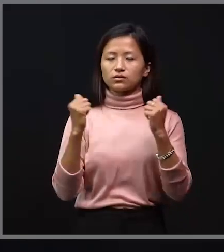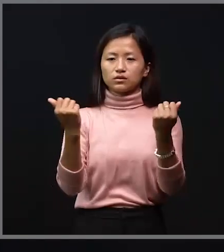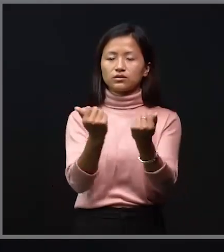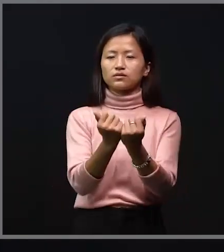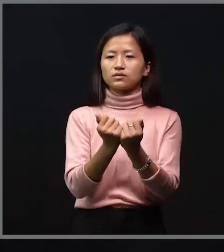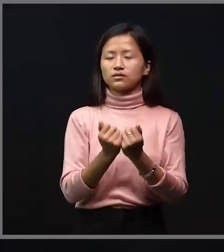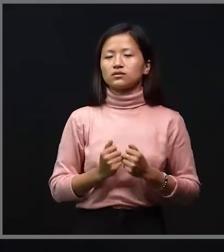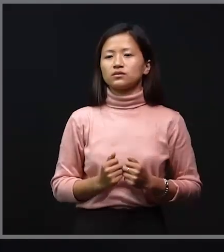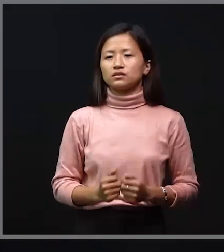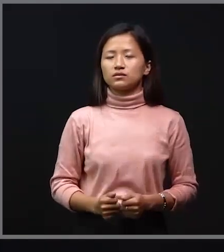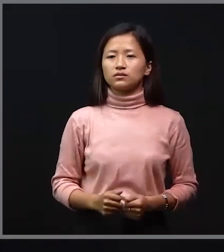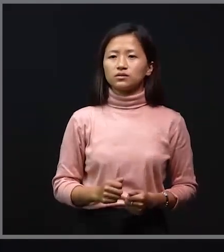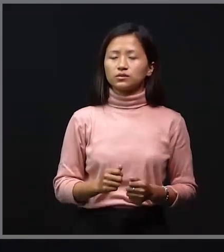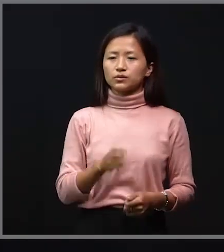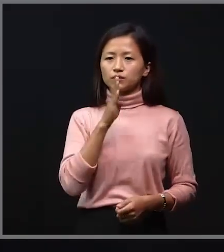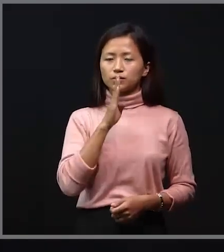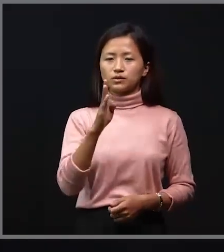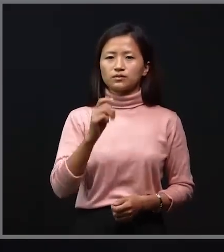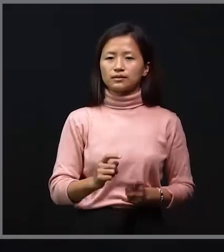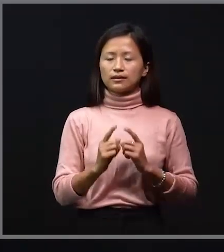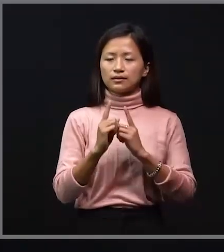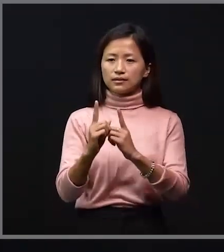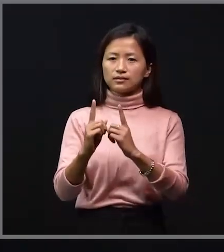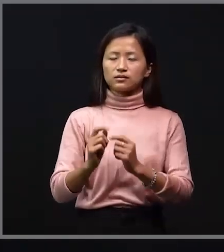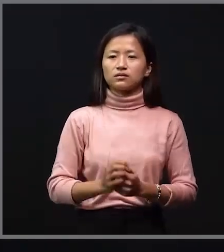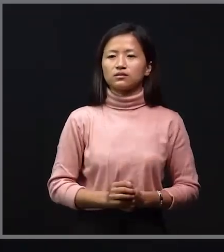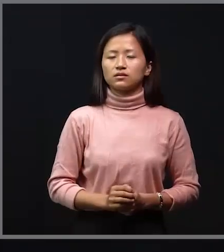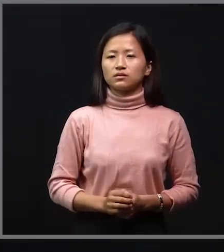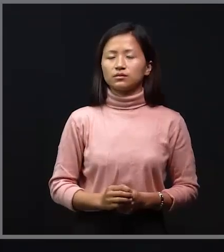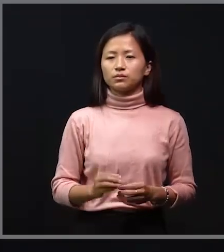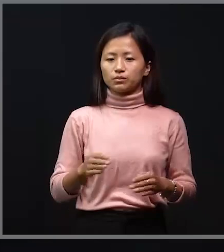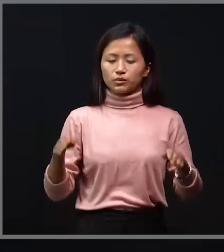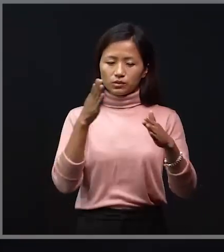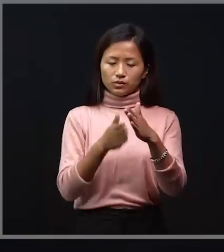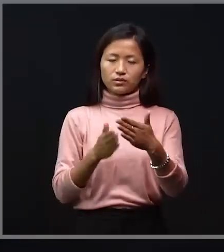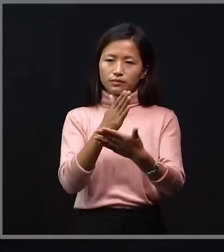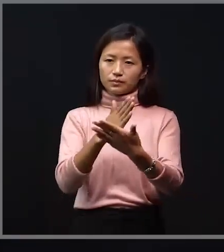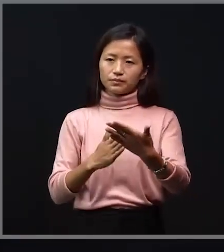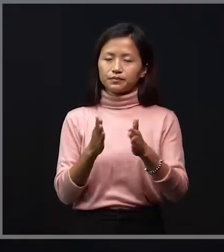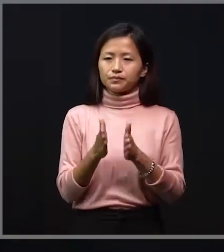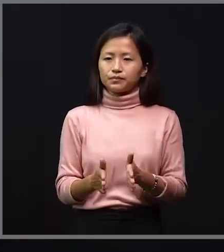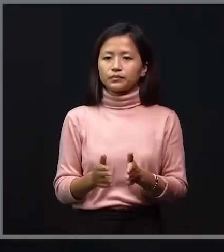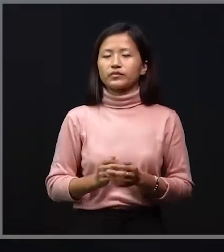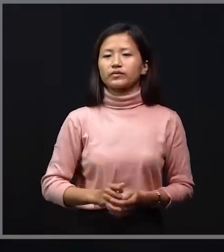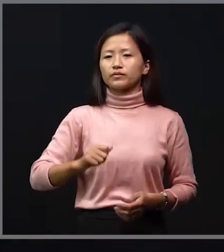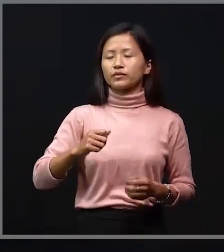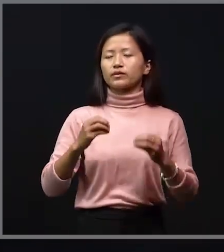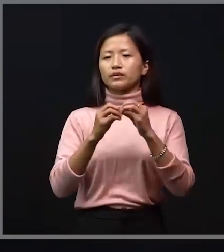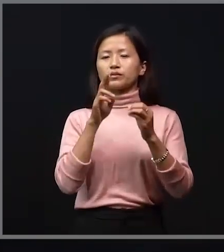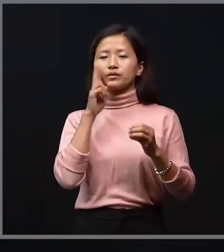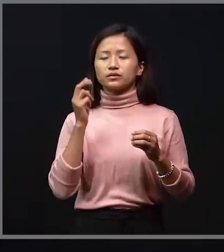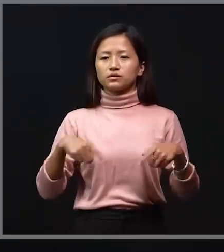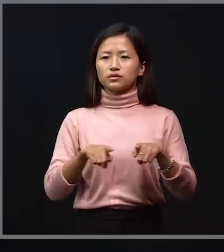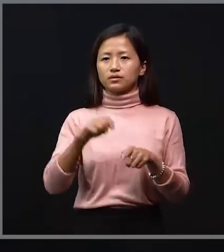he wanted this association to be the link, okay? A link between the British government and the Indians. So that was the